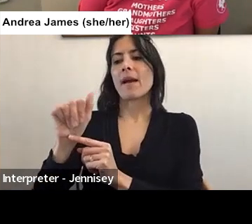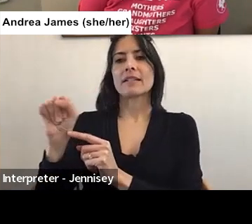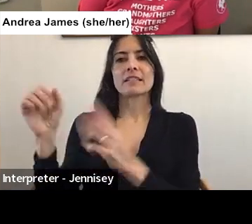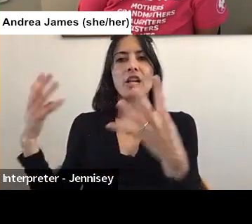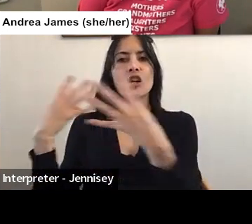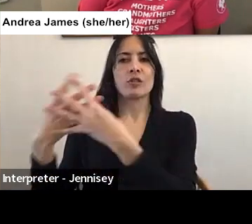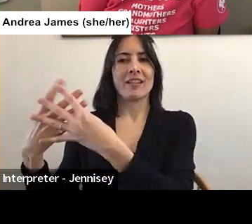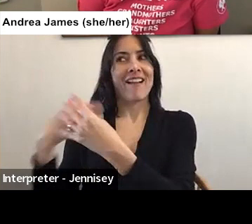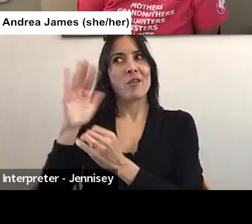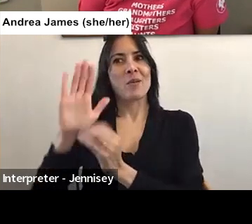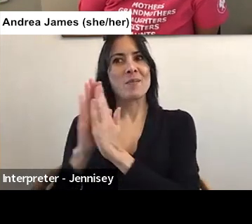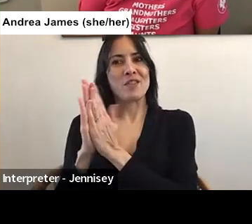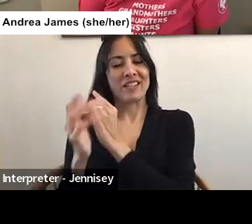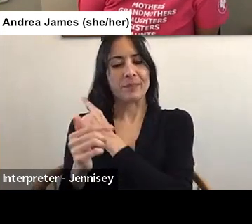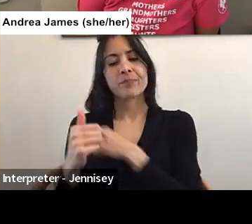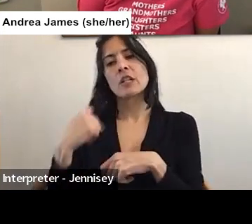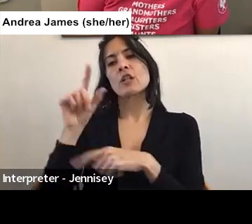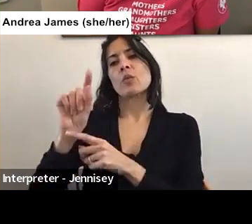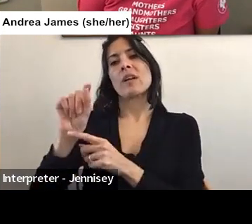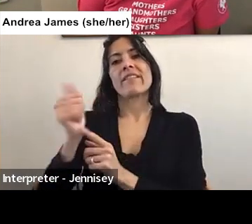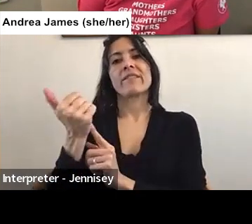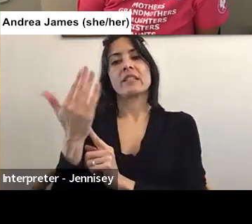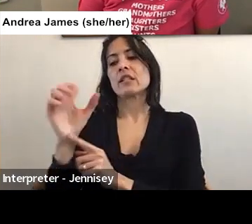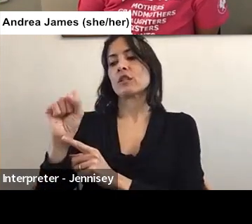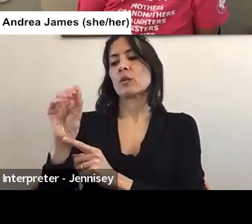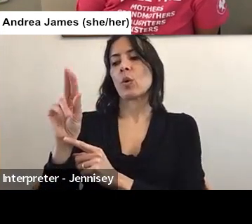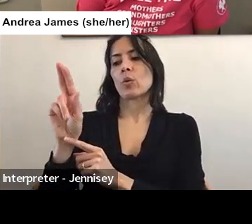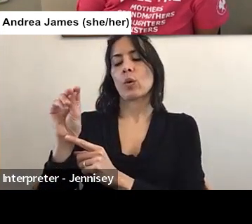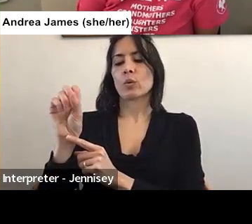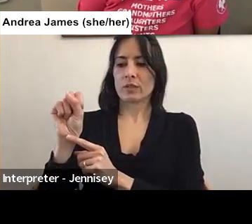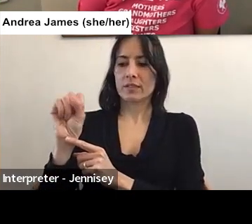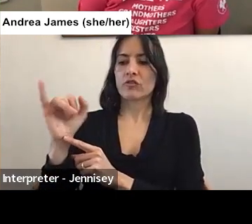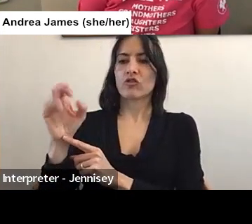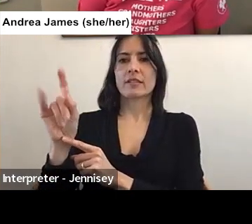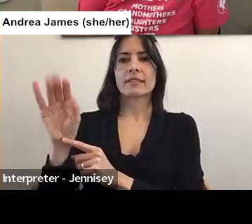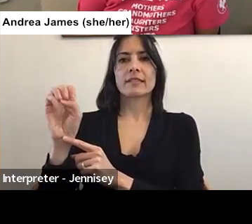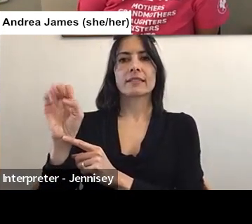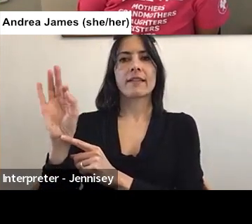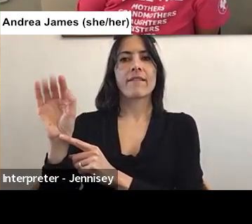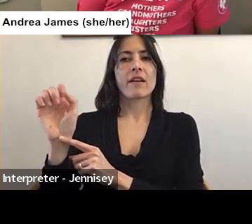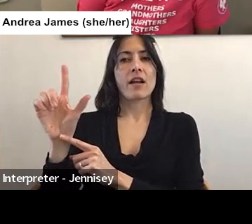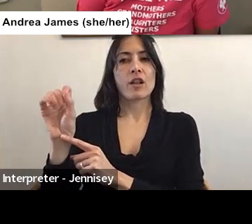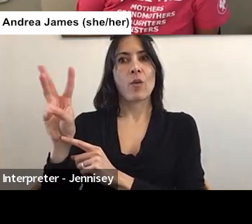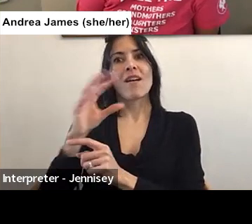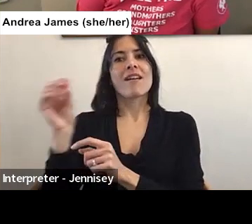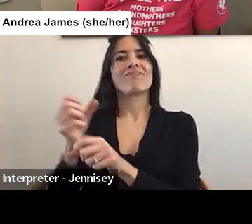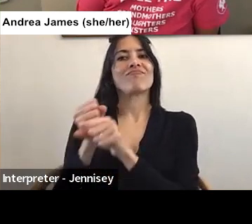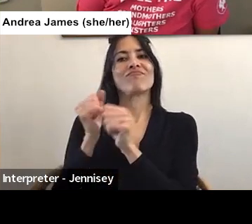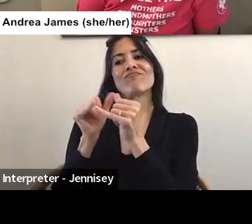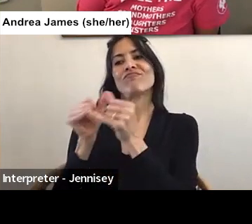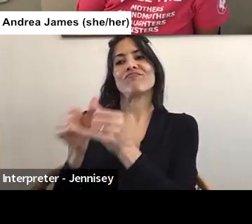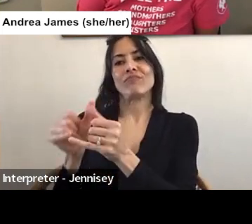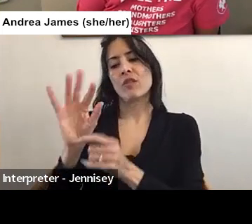A 2015 Soros Justice Fellow, and recipient of the 2016 Robert